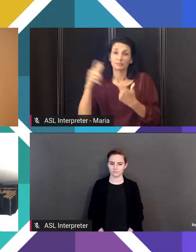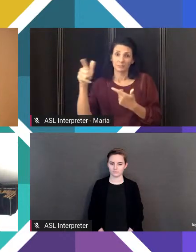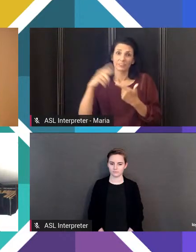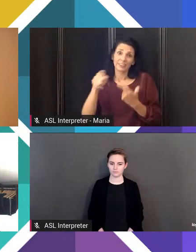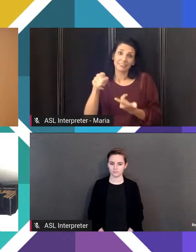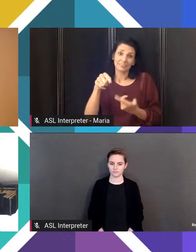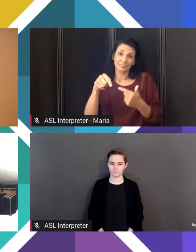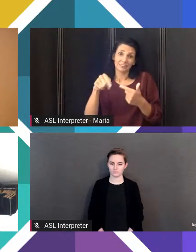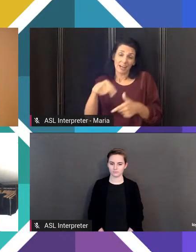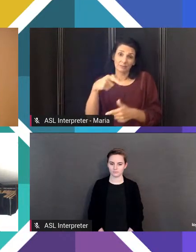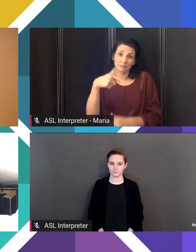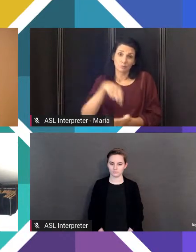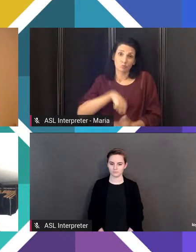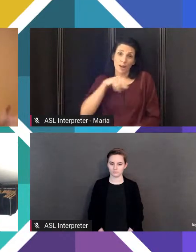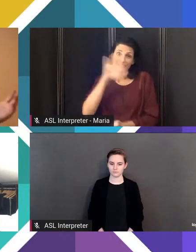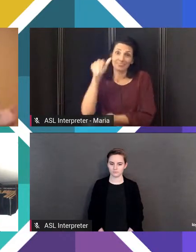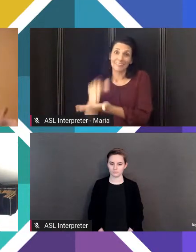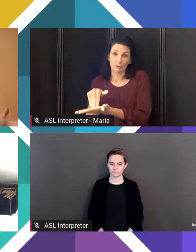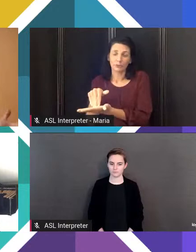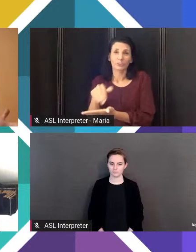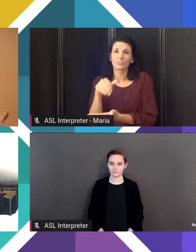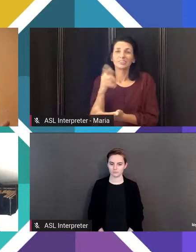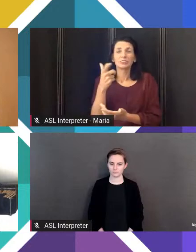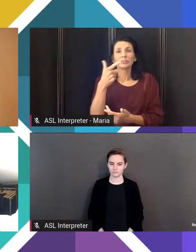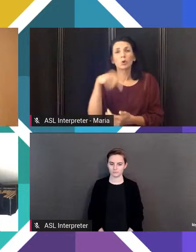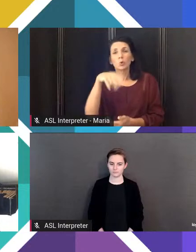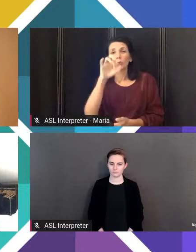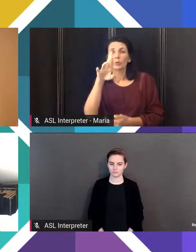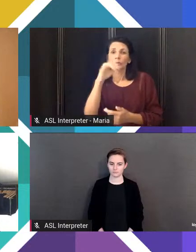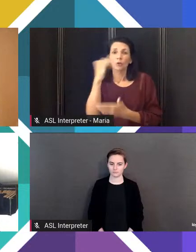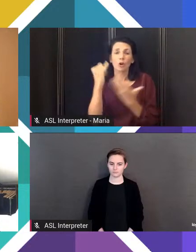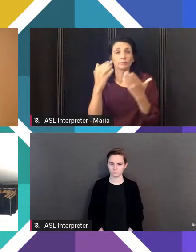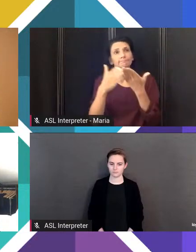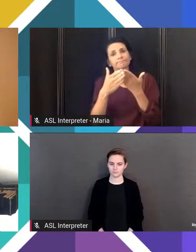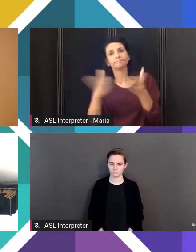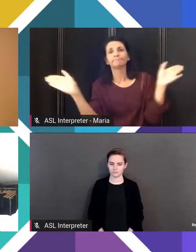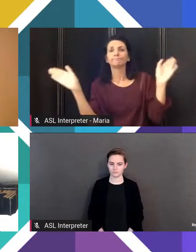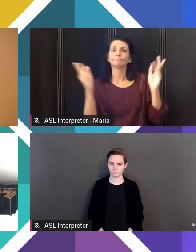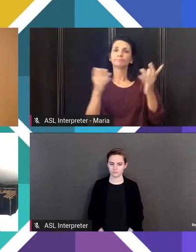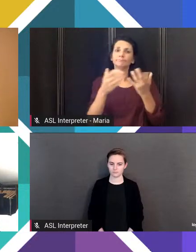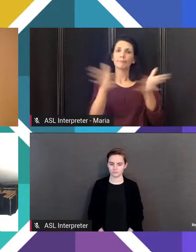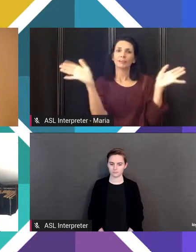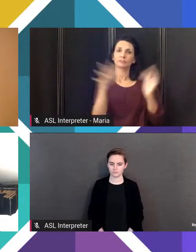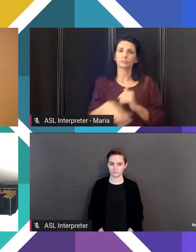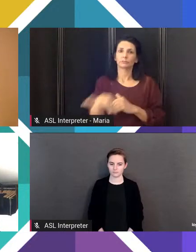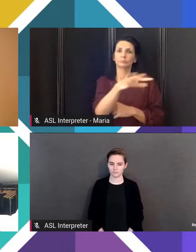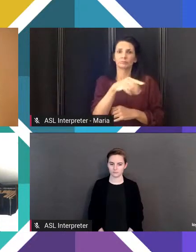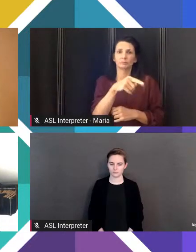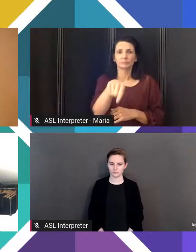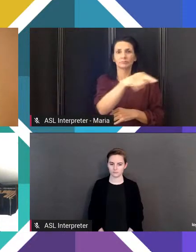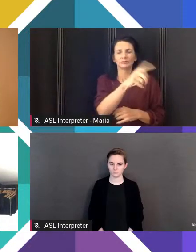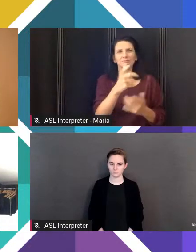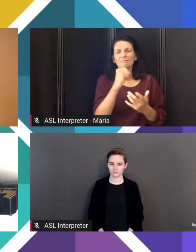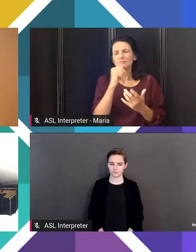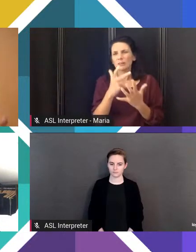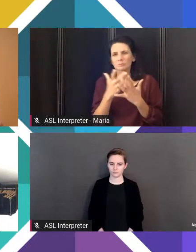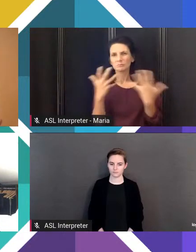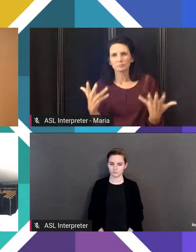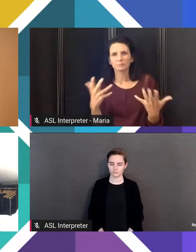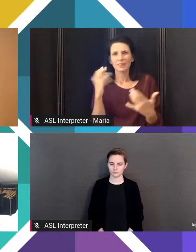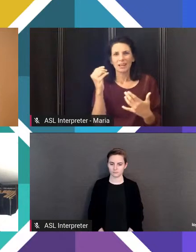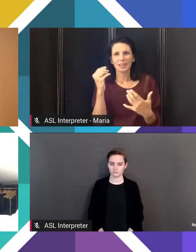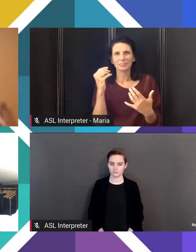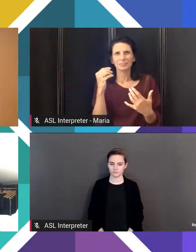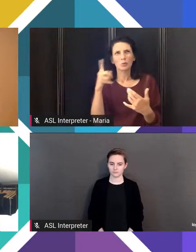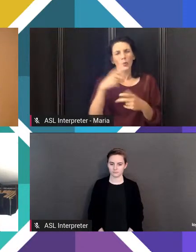not necessarily in mainstream art anywhere. And when it is, it's often not being produced by